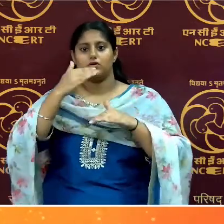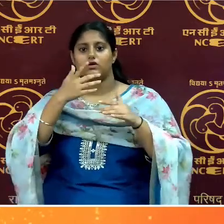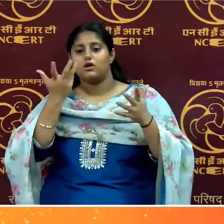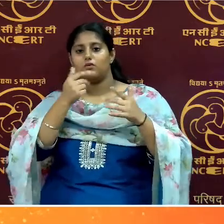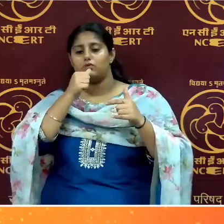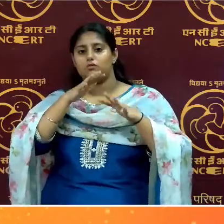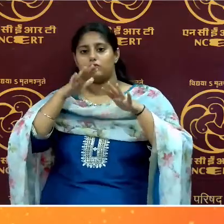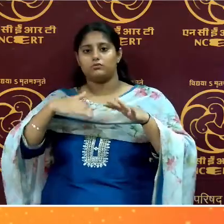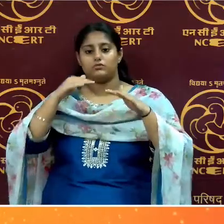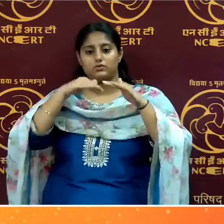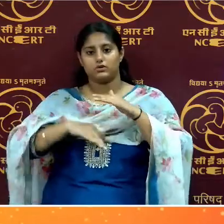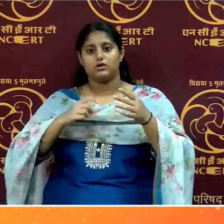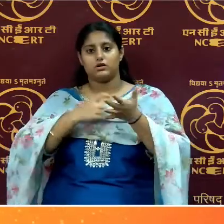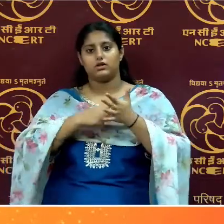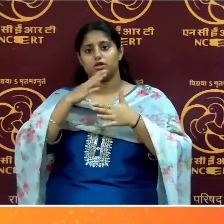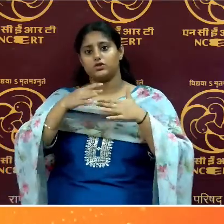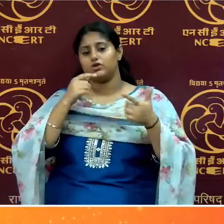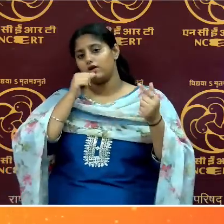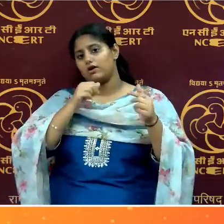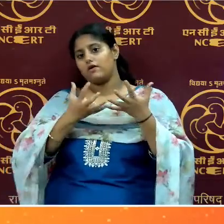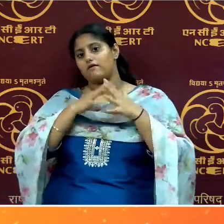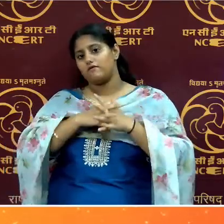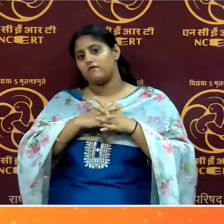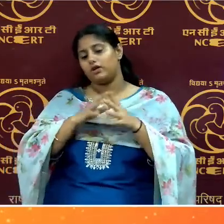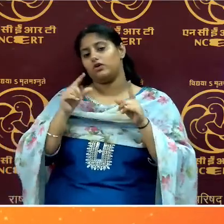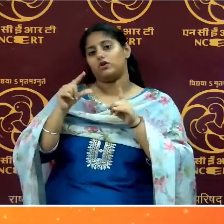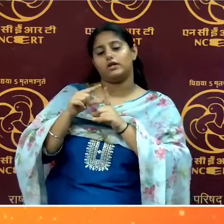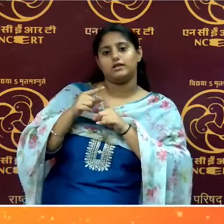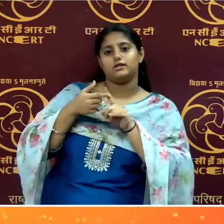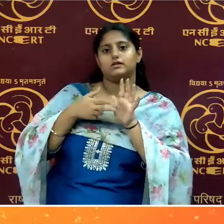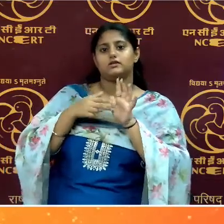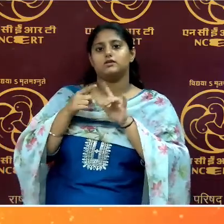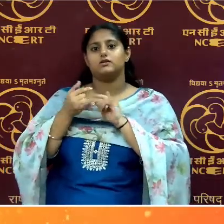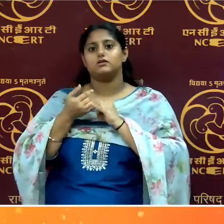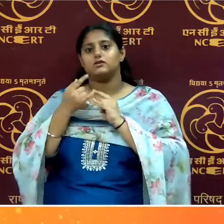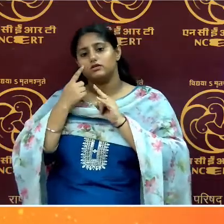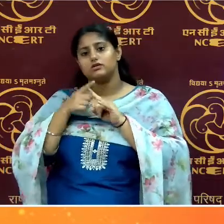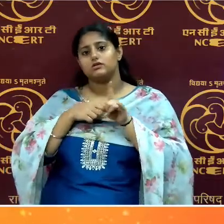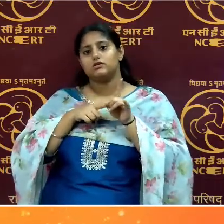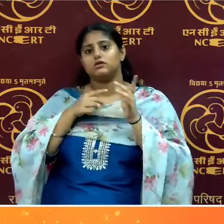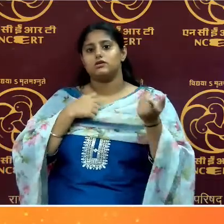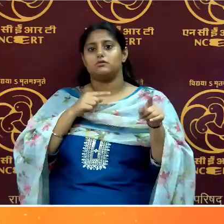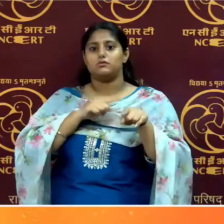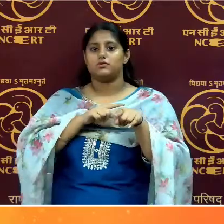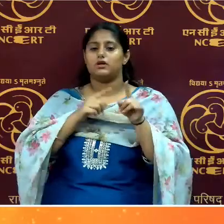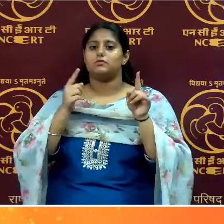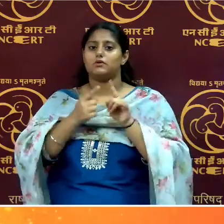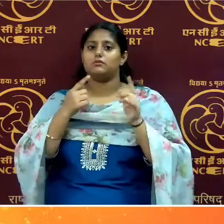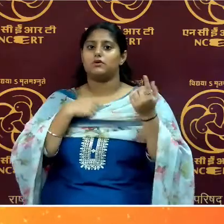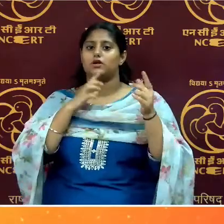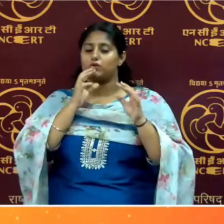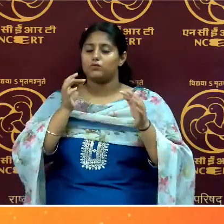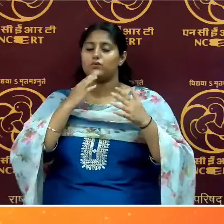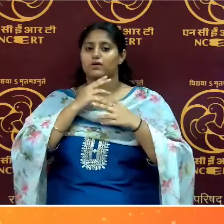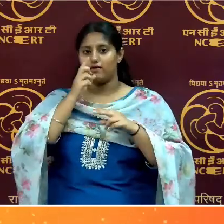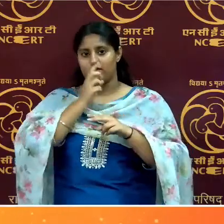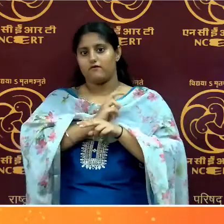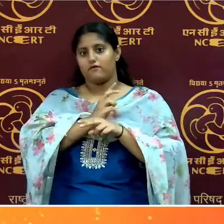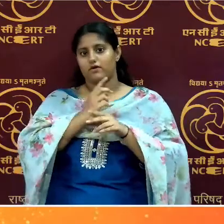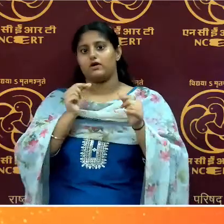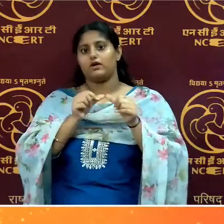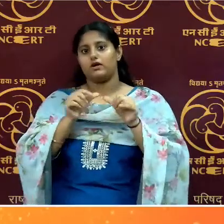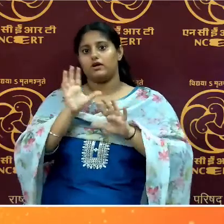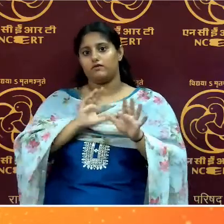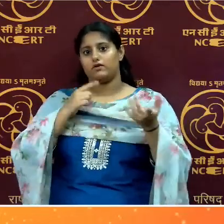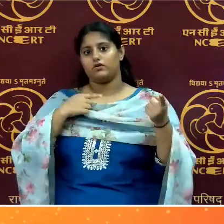the relation here between the weight and the density of the water. So, because we do not have enough time, but it was a fun activity and we had a eureka